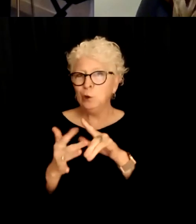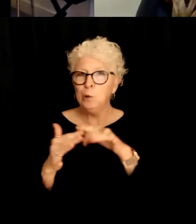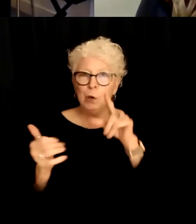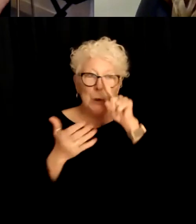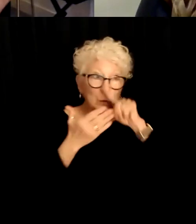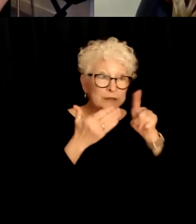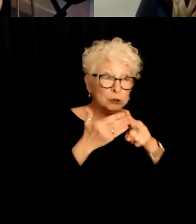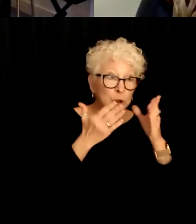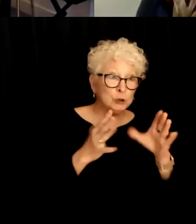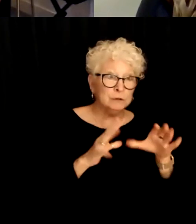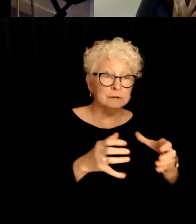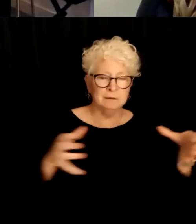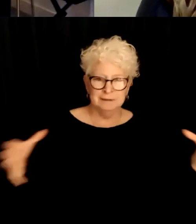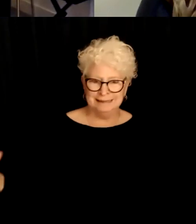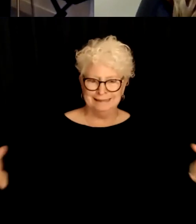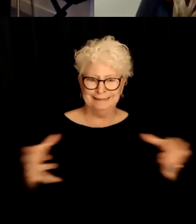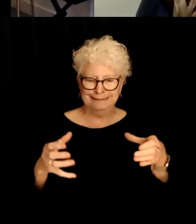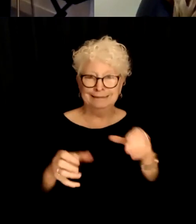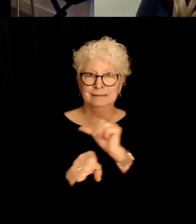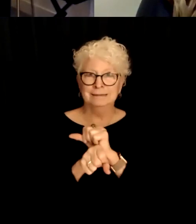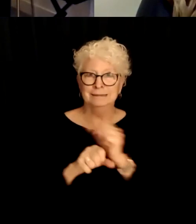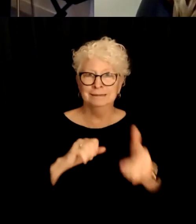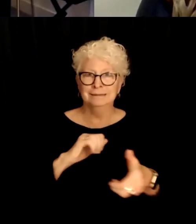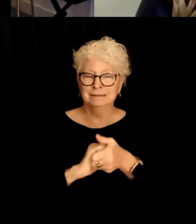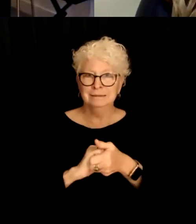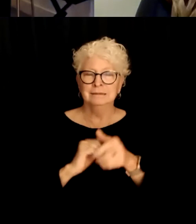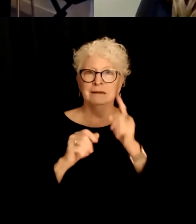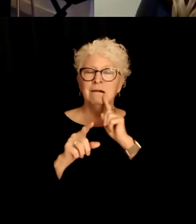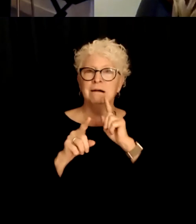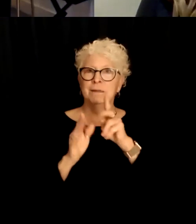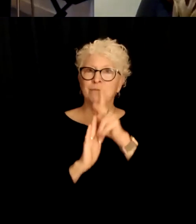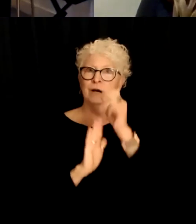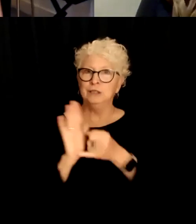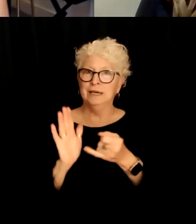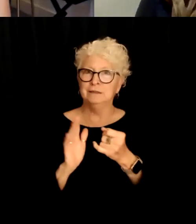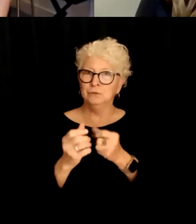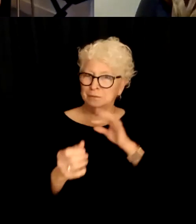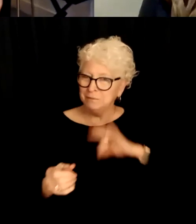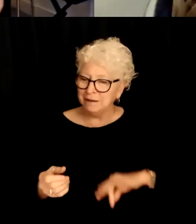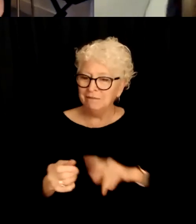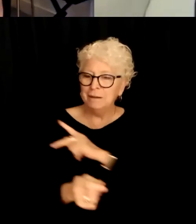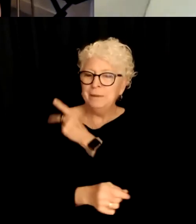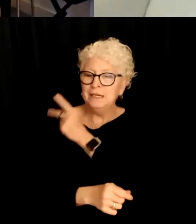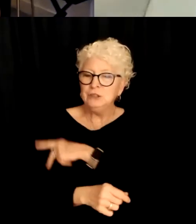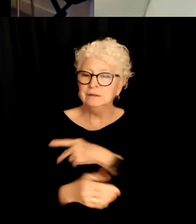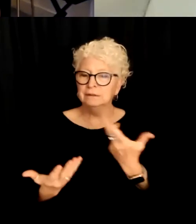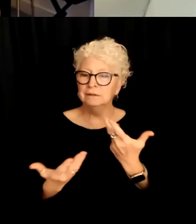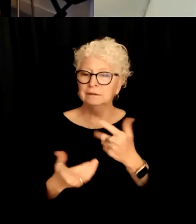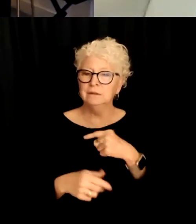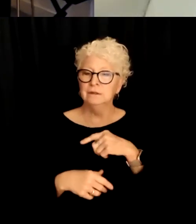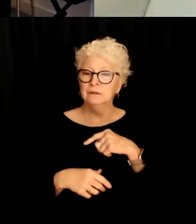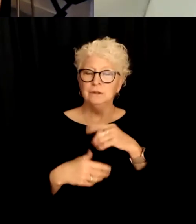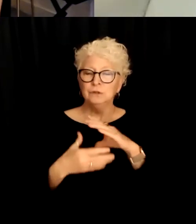spaces can actually collaborate directly on projects. So for patients, yes. I think that there's storytelling collaboration that has to happen,